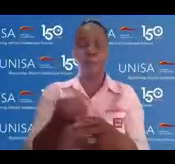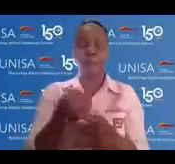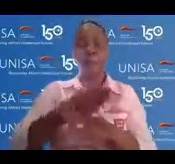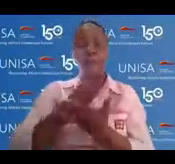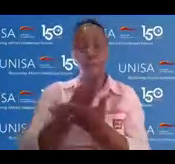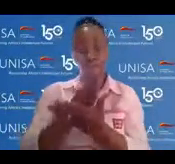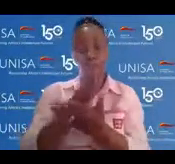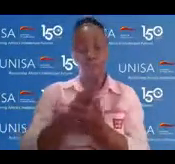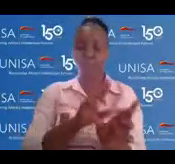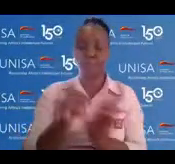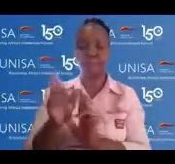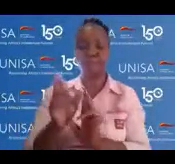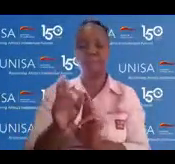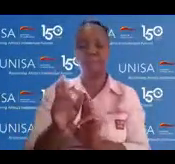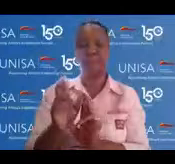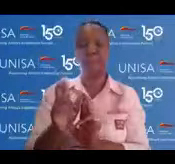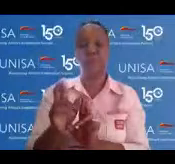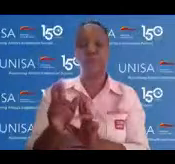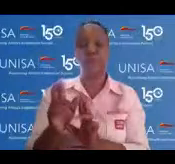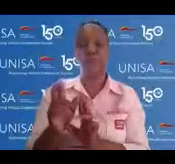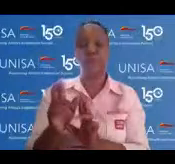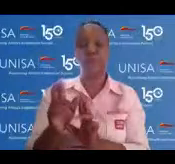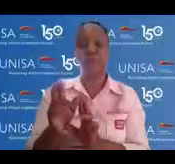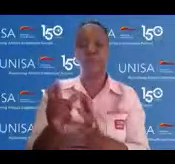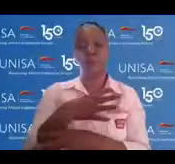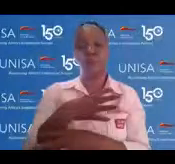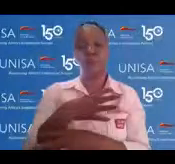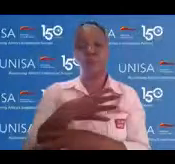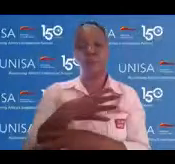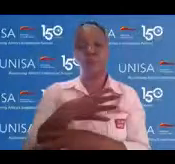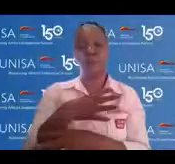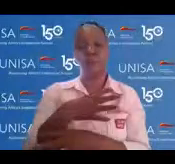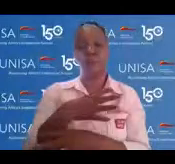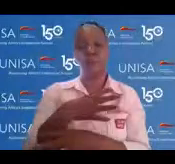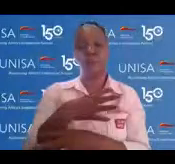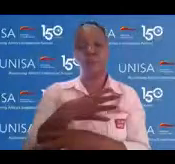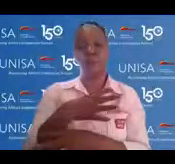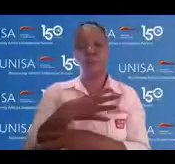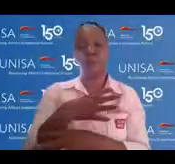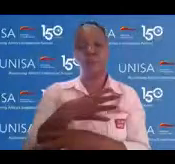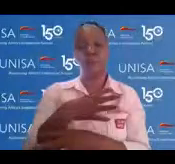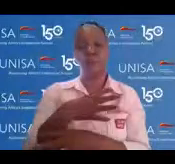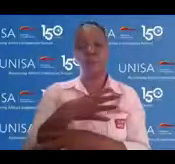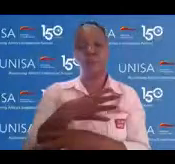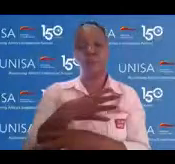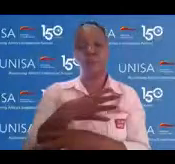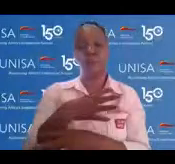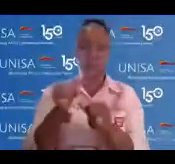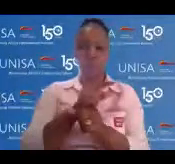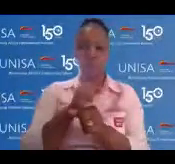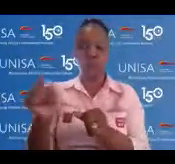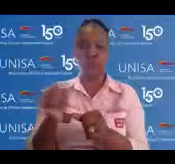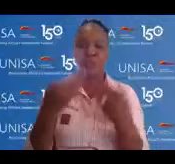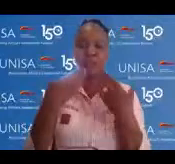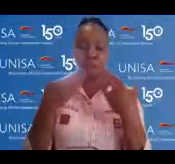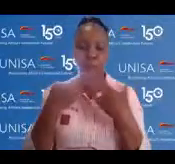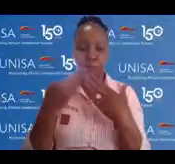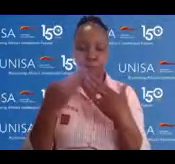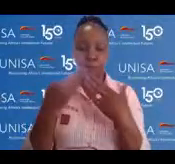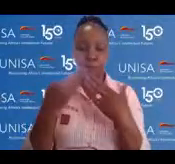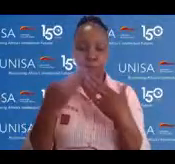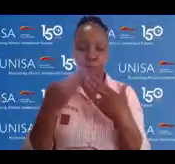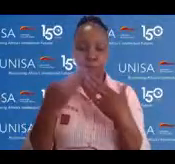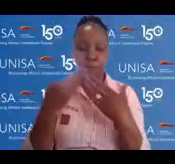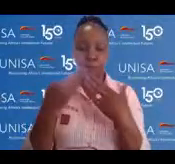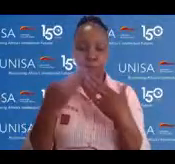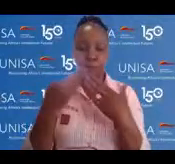and I would like to stop here and wish you all the best. And that's all from my side. Thank you. Thanks so much to Bang for that,